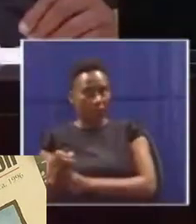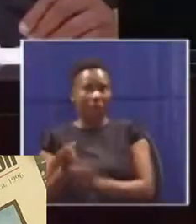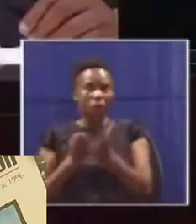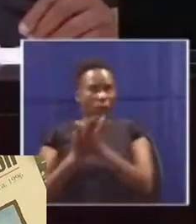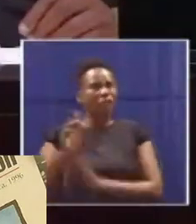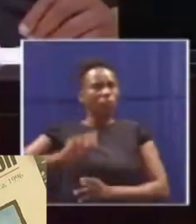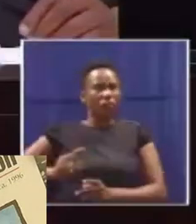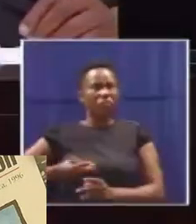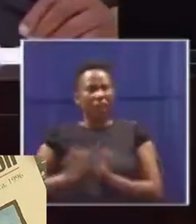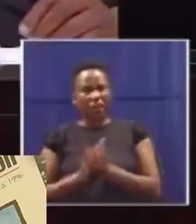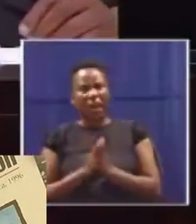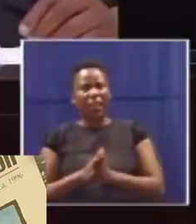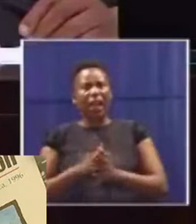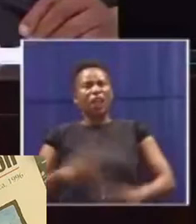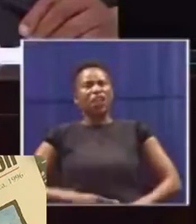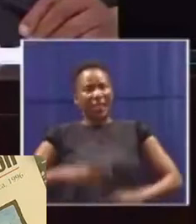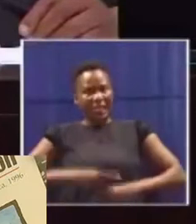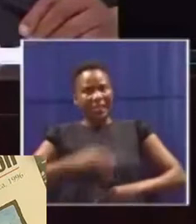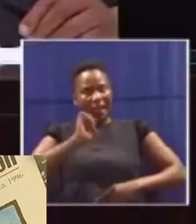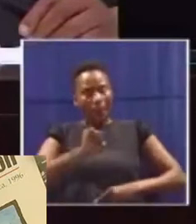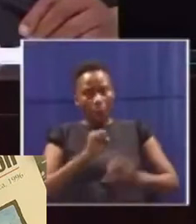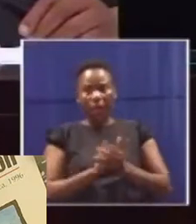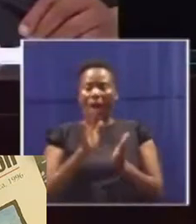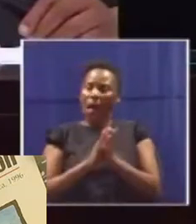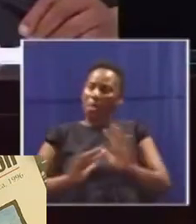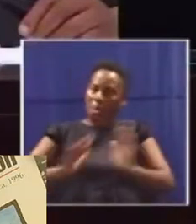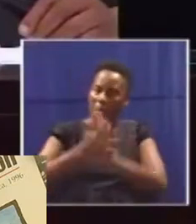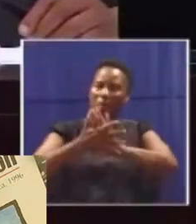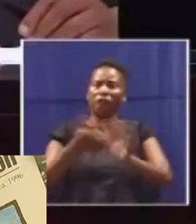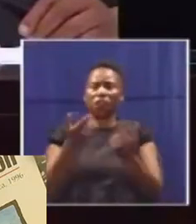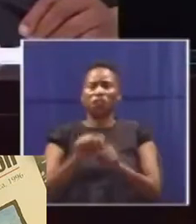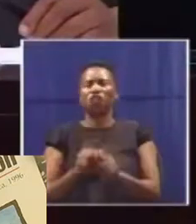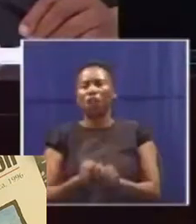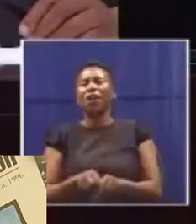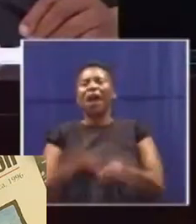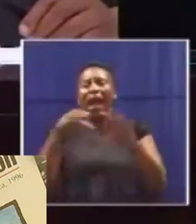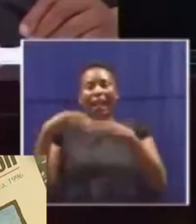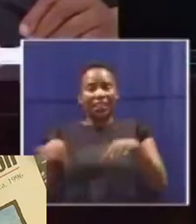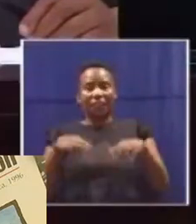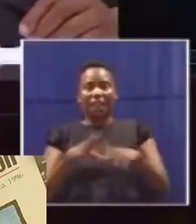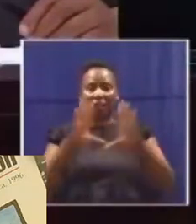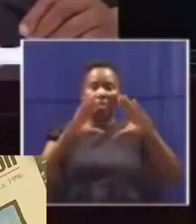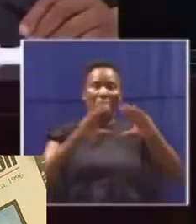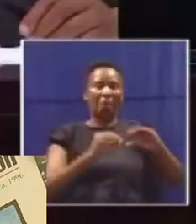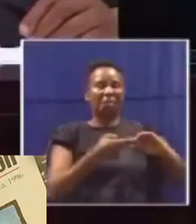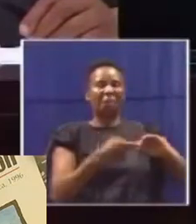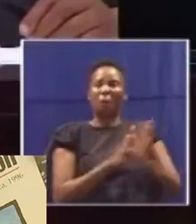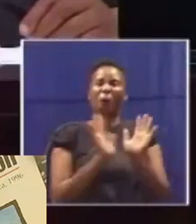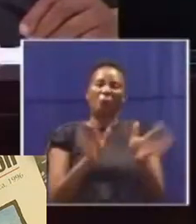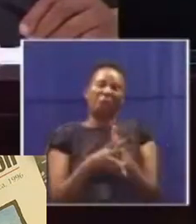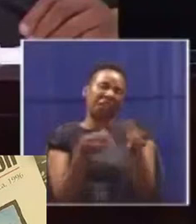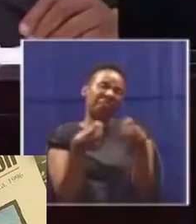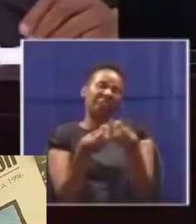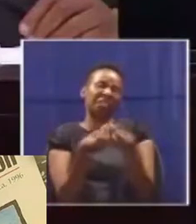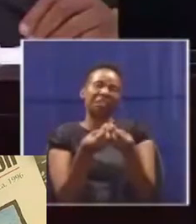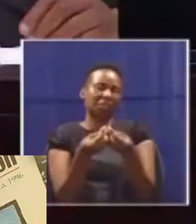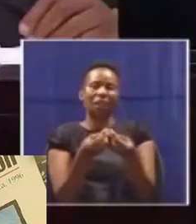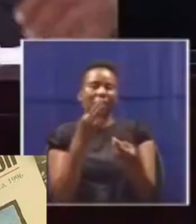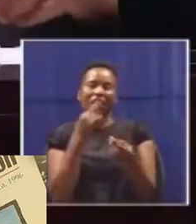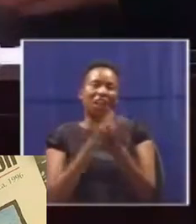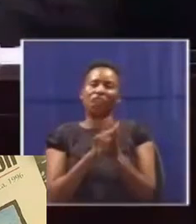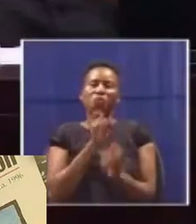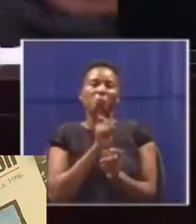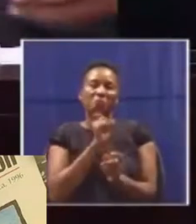women to dignity and agency are violated in activities that reduces them to mere objects to be used